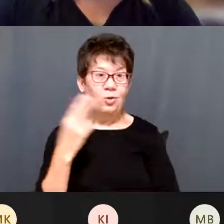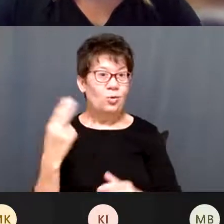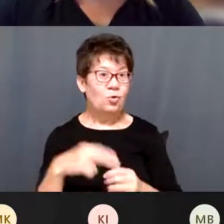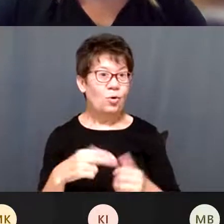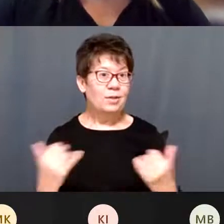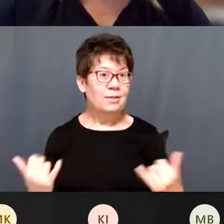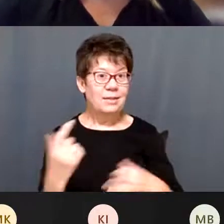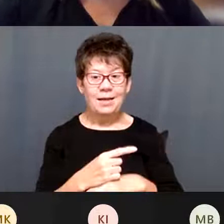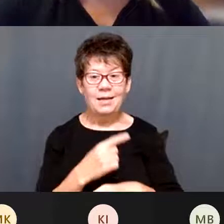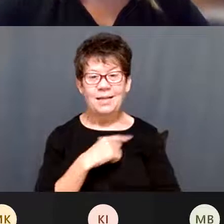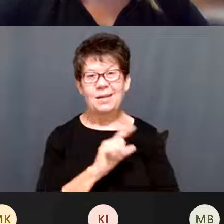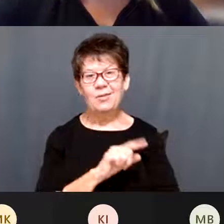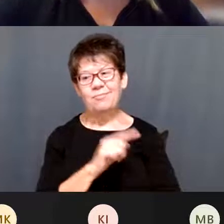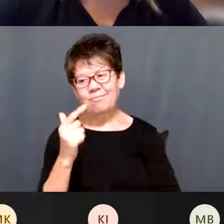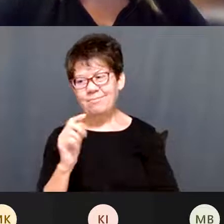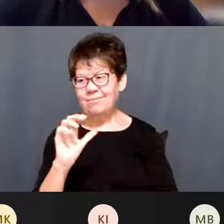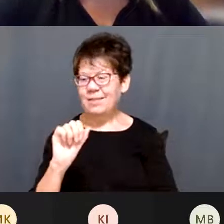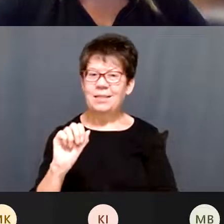Kumari.